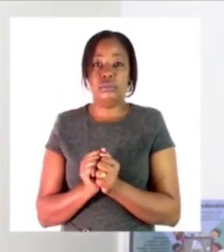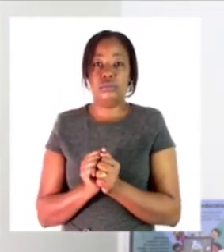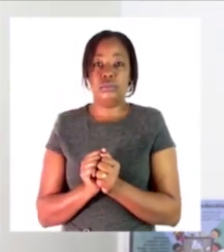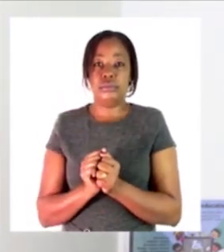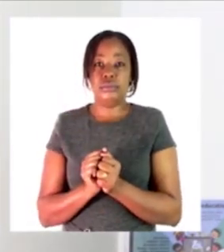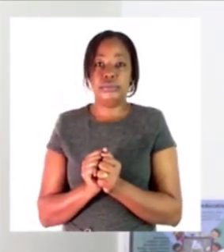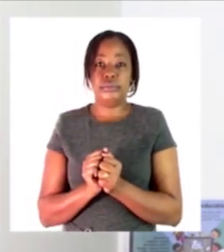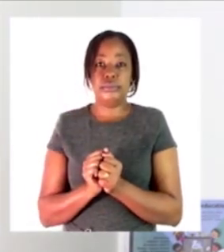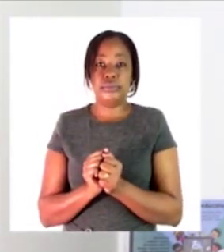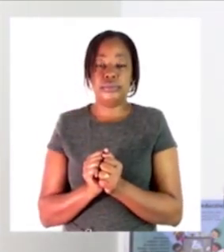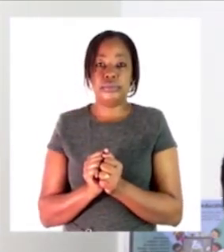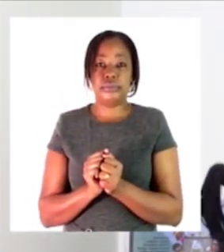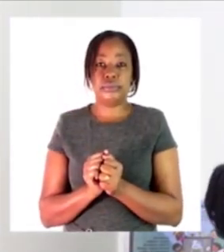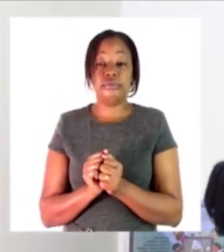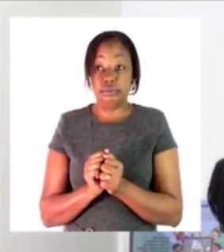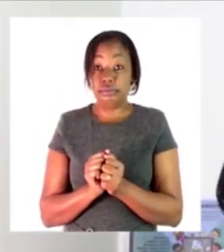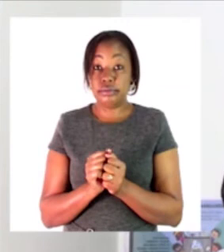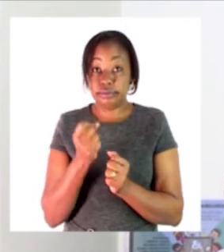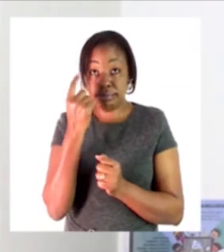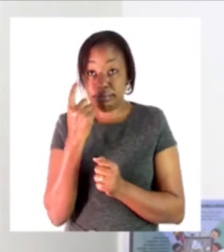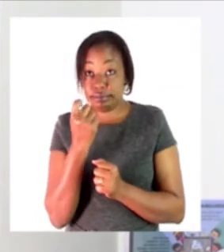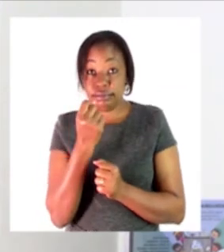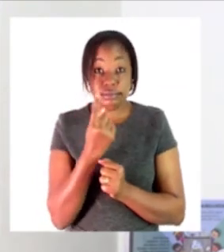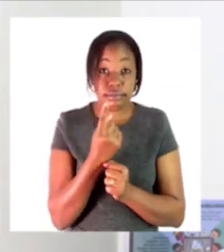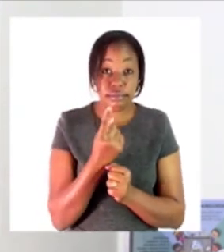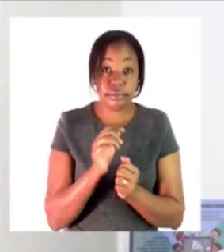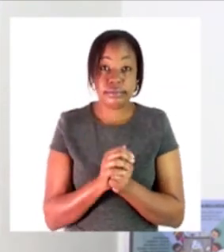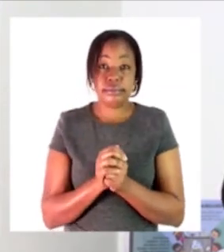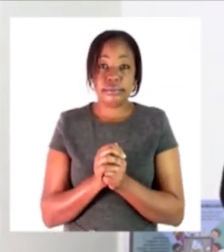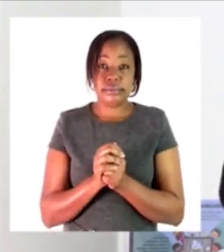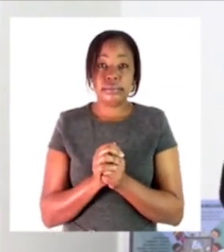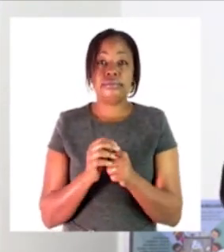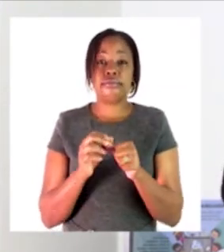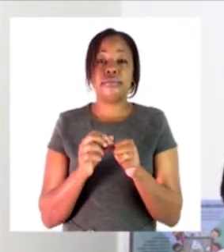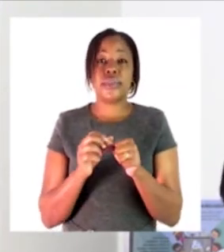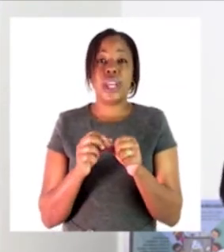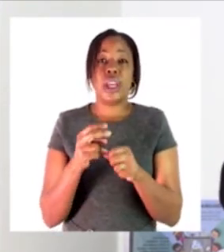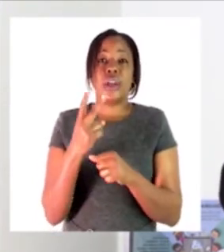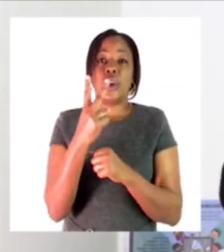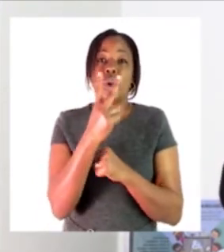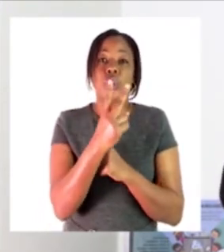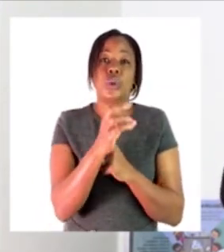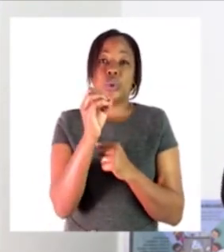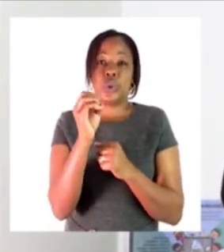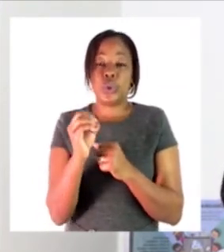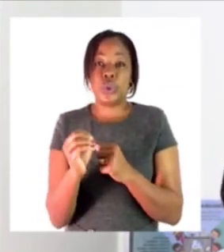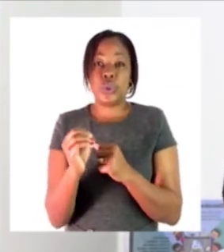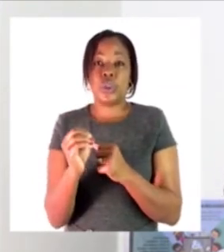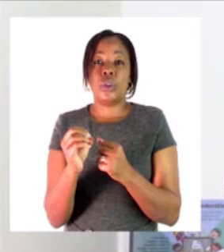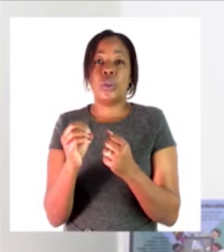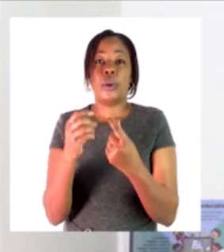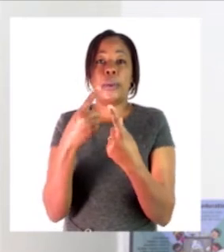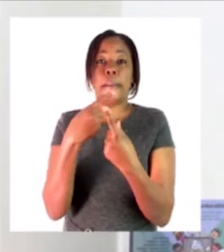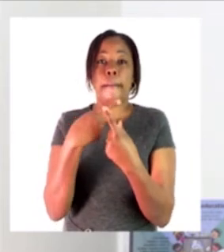we together? Are we still together on that page? Okay, that is the steps that they have taken there. All right. So